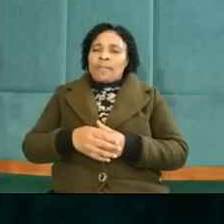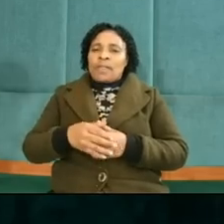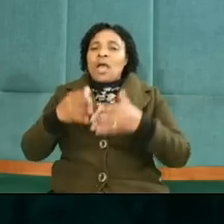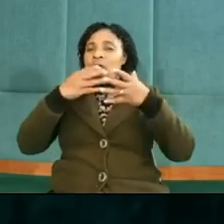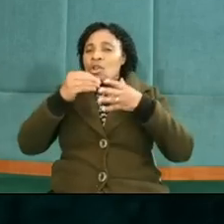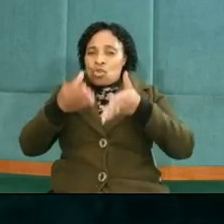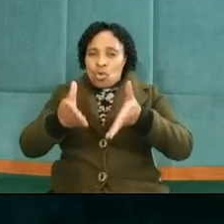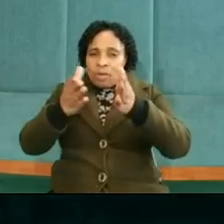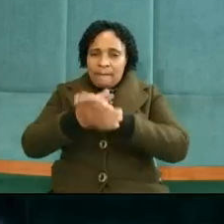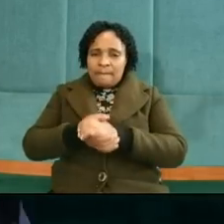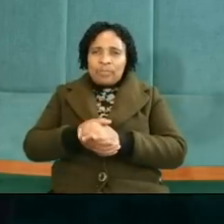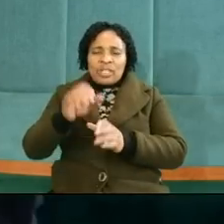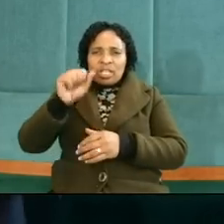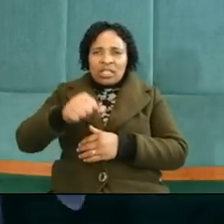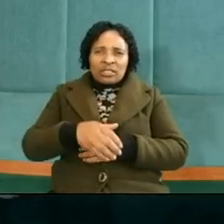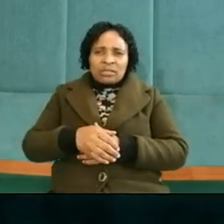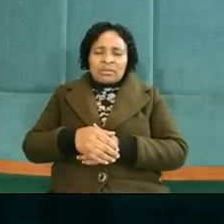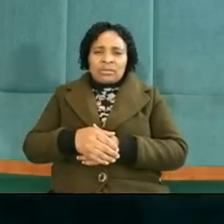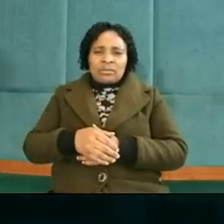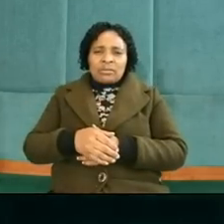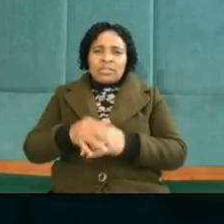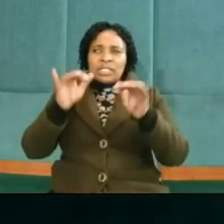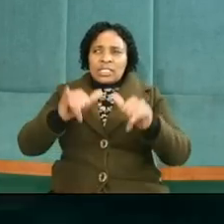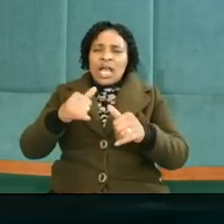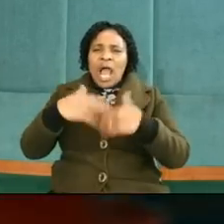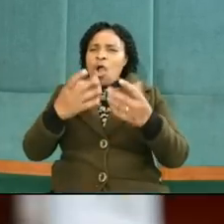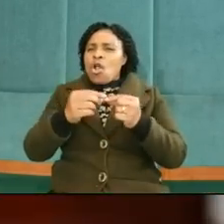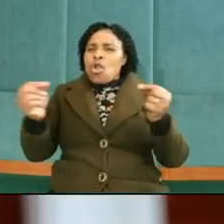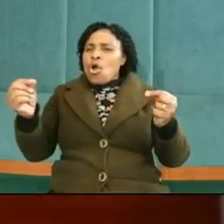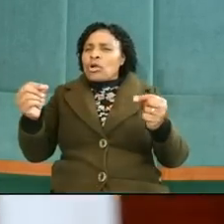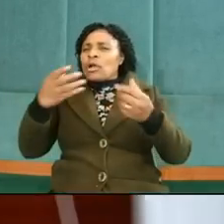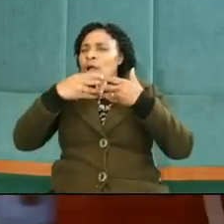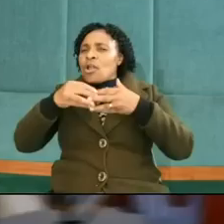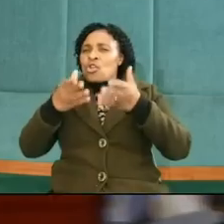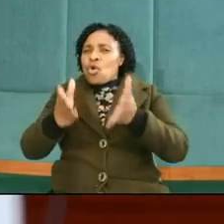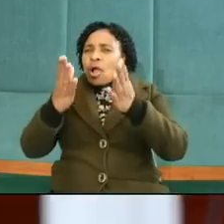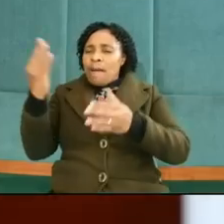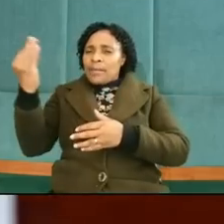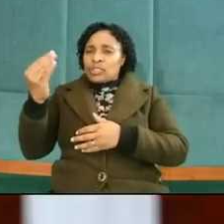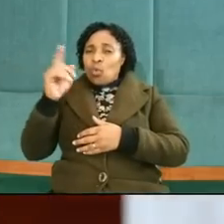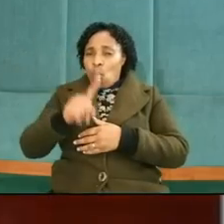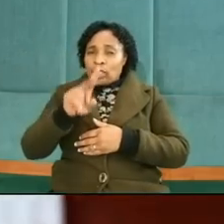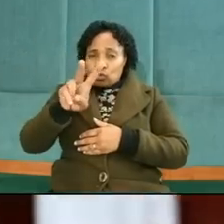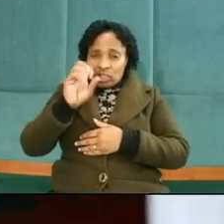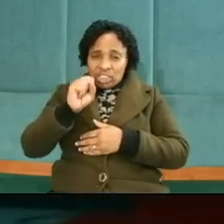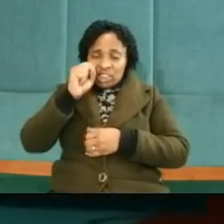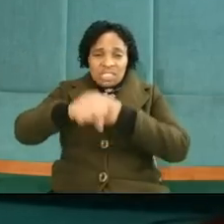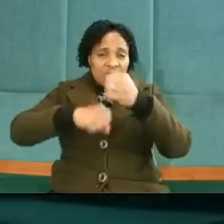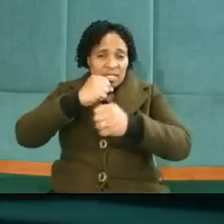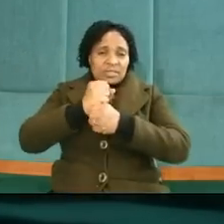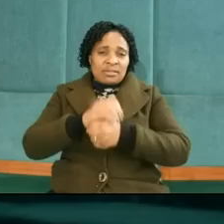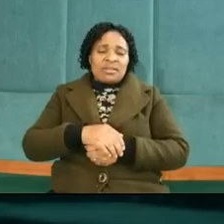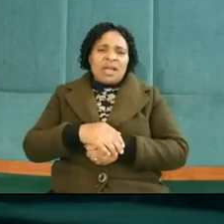Noah. Yeah. Stay with the preacher. How long did Noah preach? 120